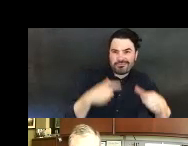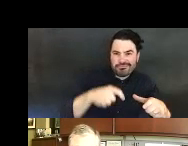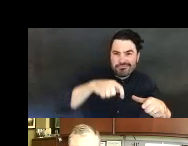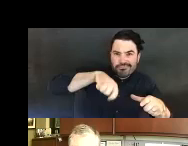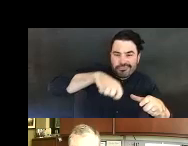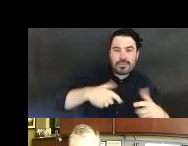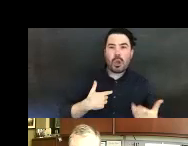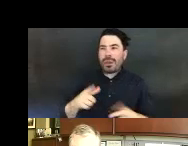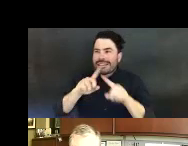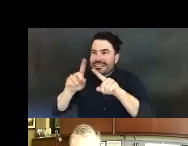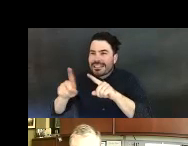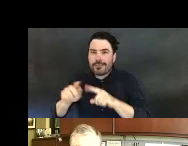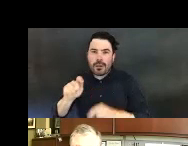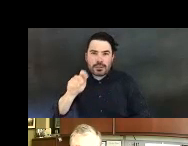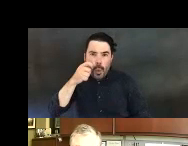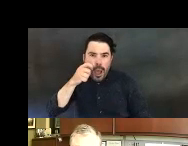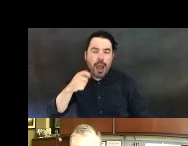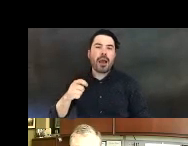swabs and alternative collection